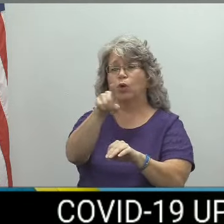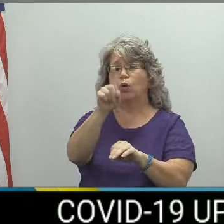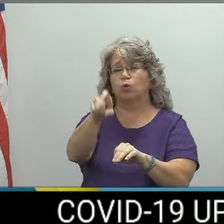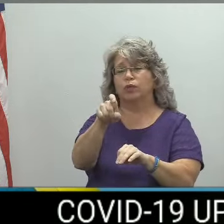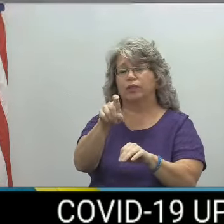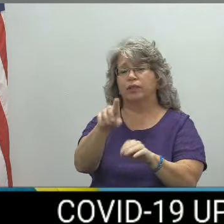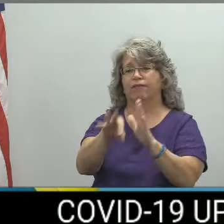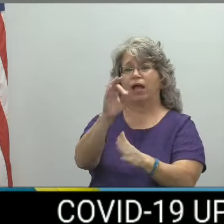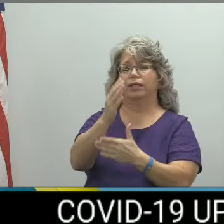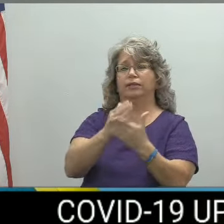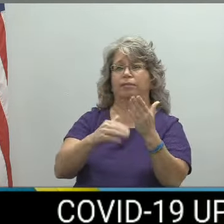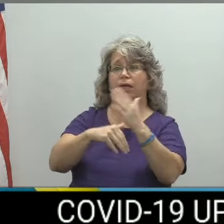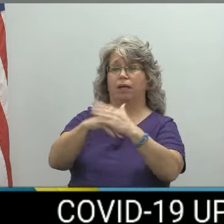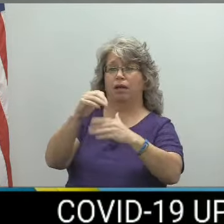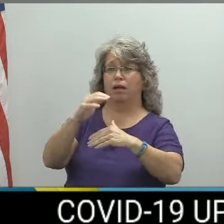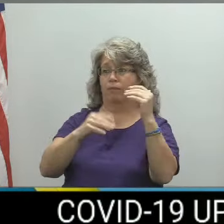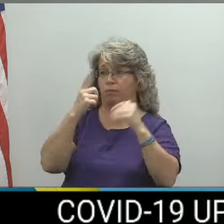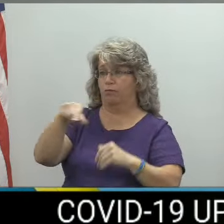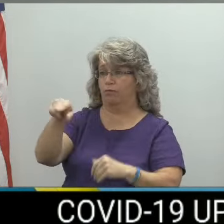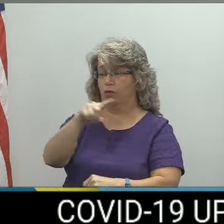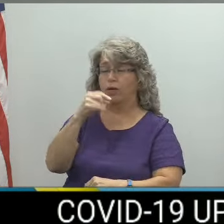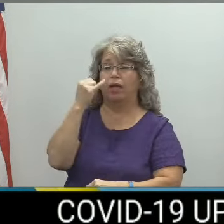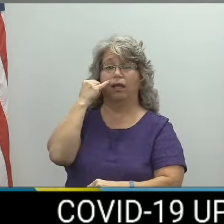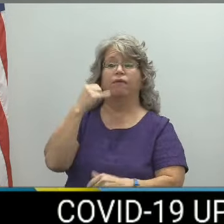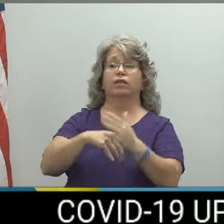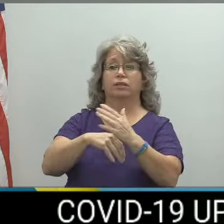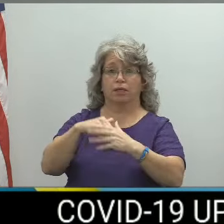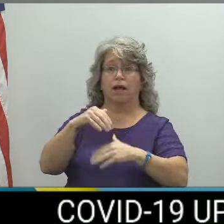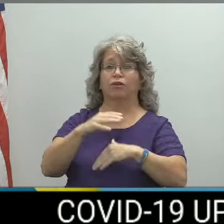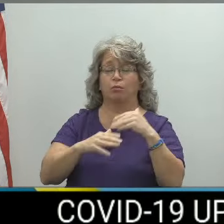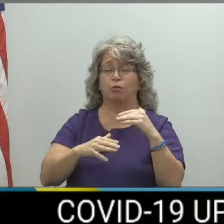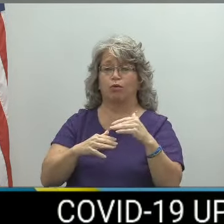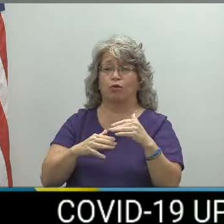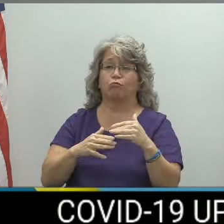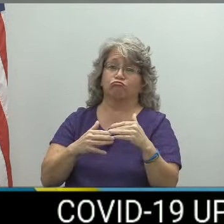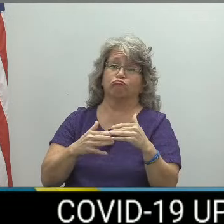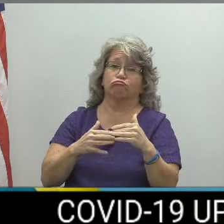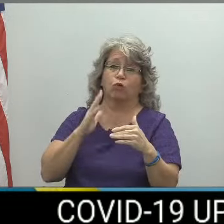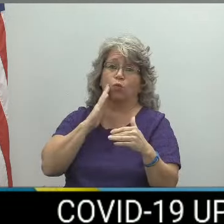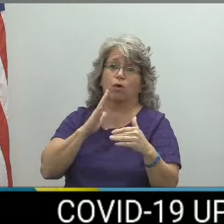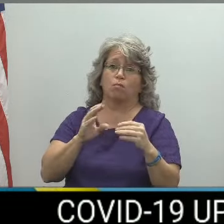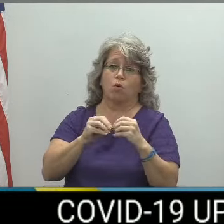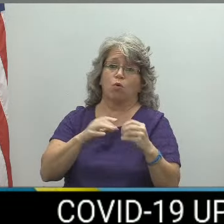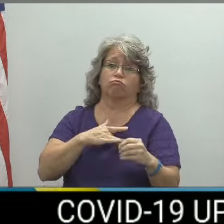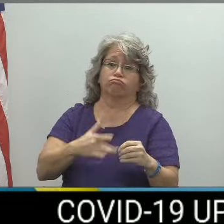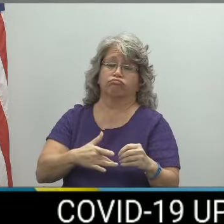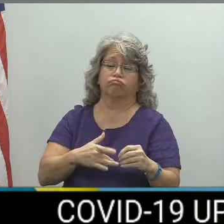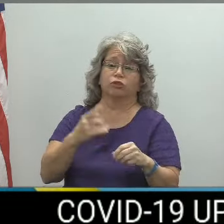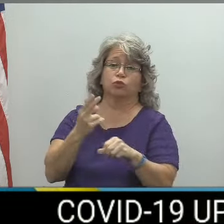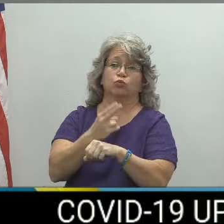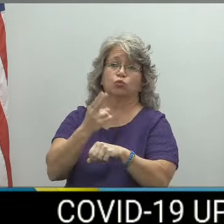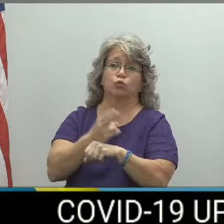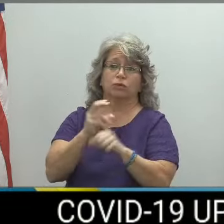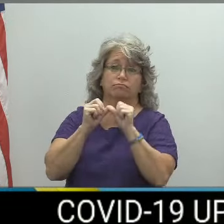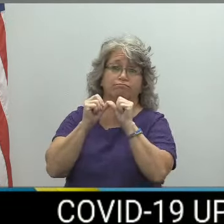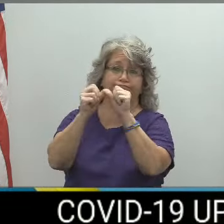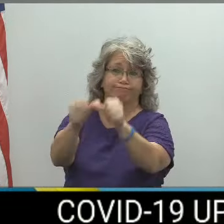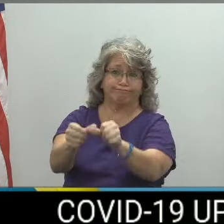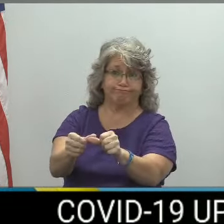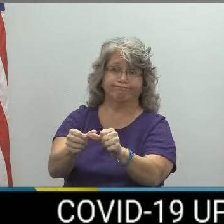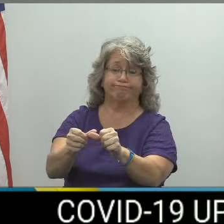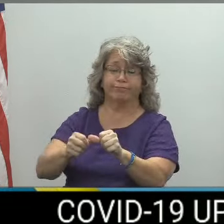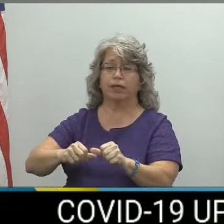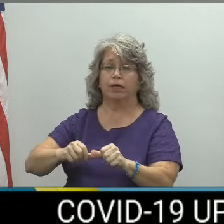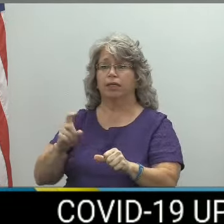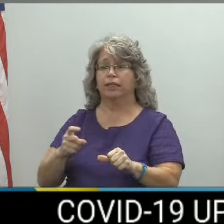comfortable for you. If it's comfortable for you, you're more likely to wear it consistently. So it needs to be comfortable for you.